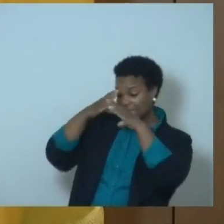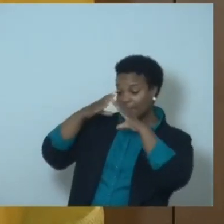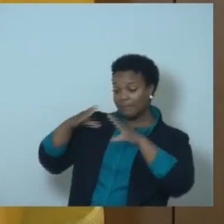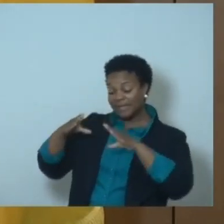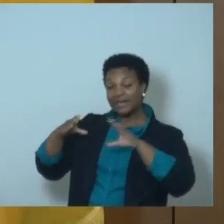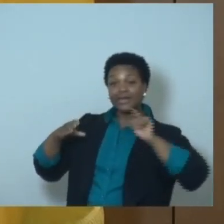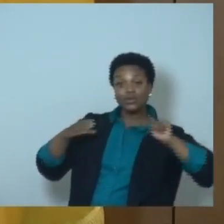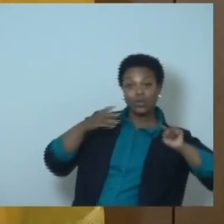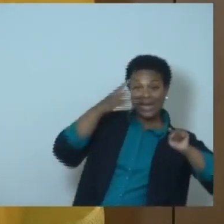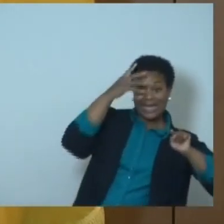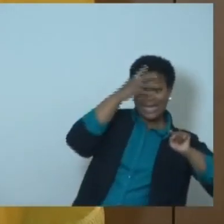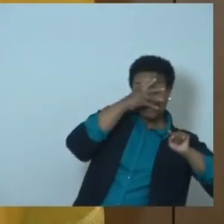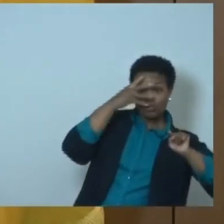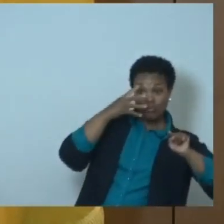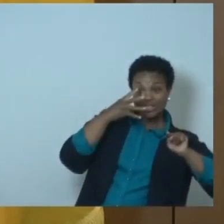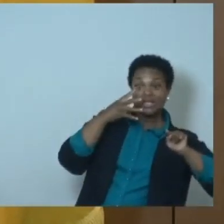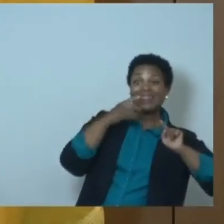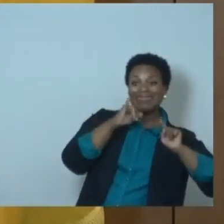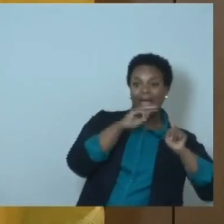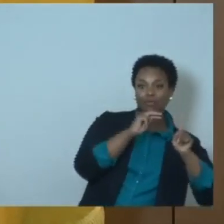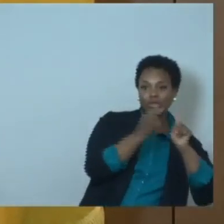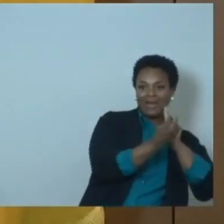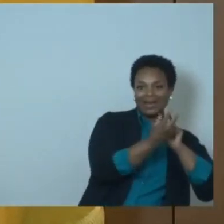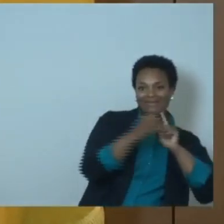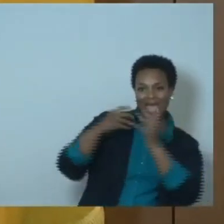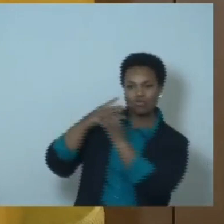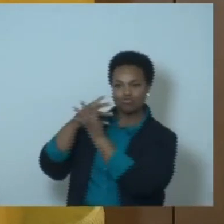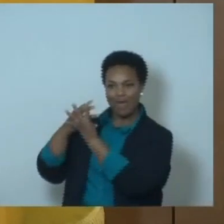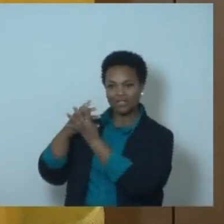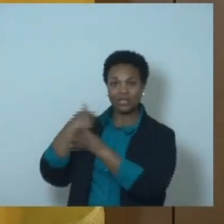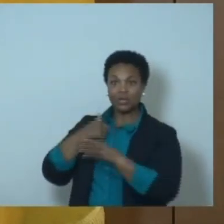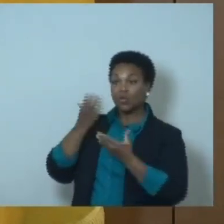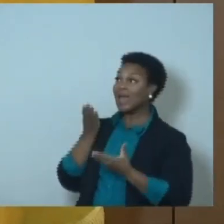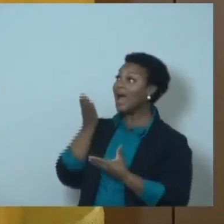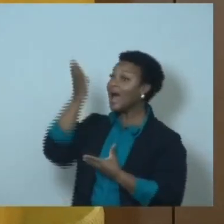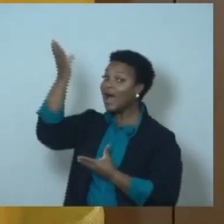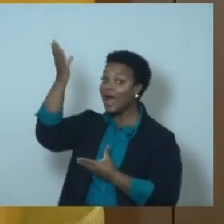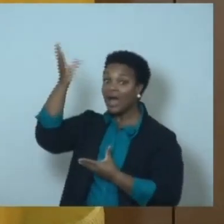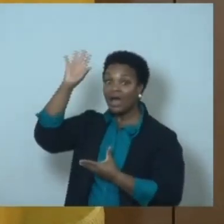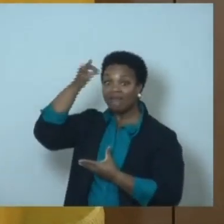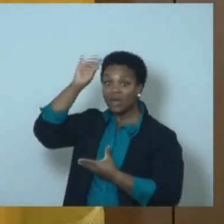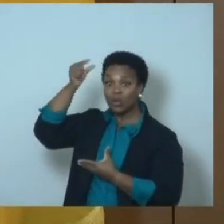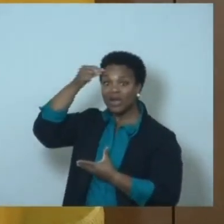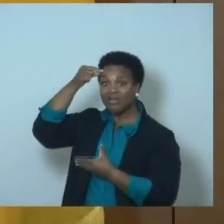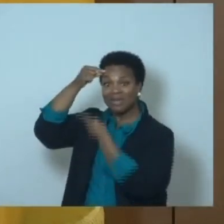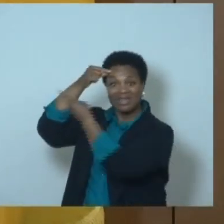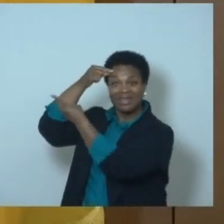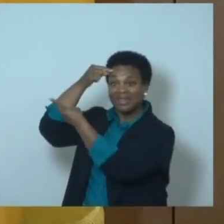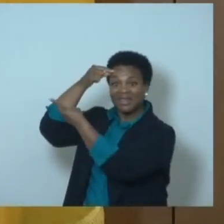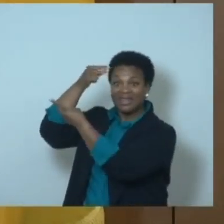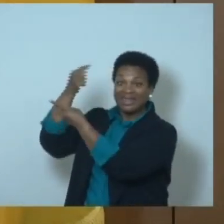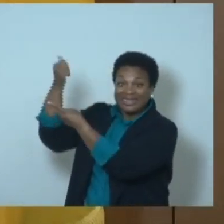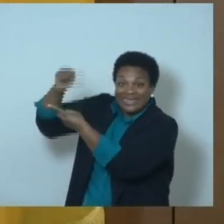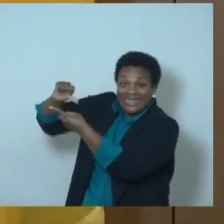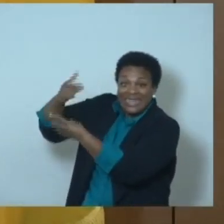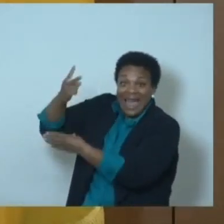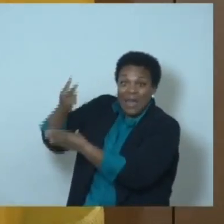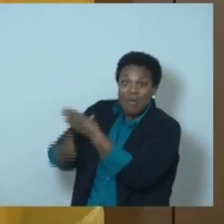those practices. We're living in a side-by-side world. Your failure to have decent practices, I think,